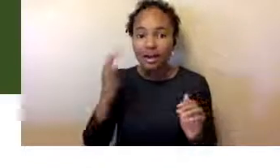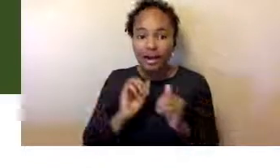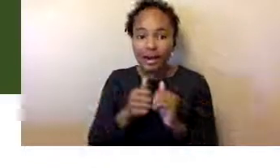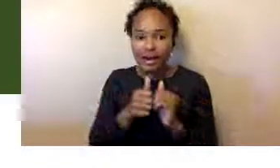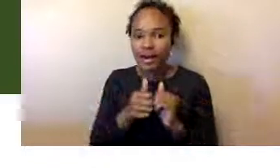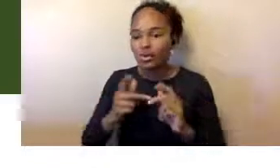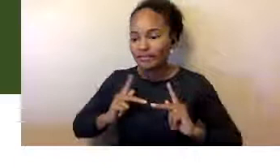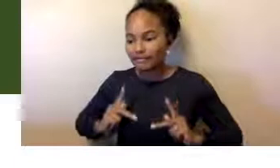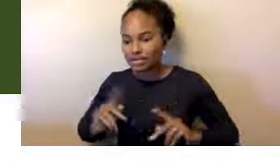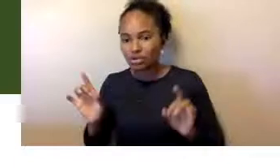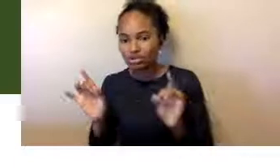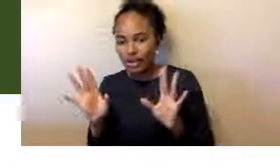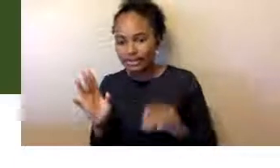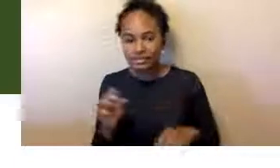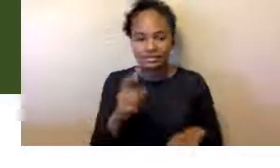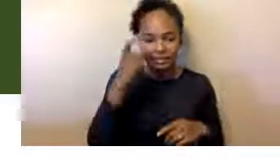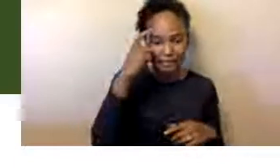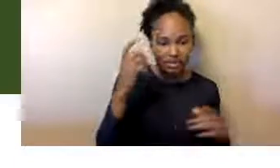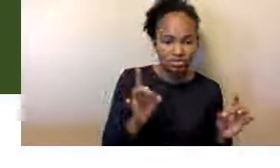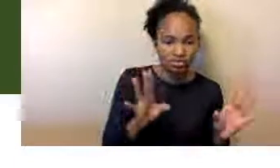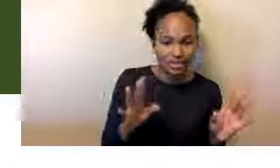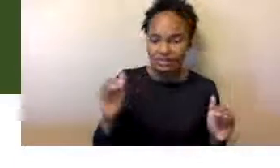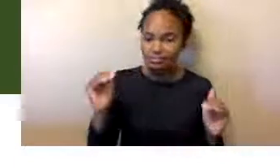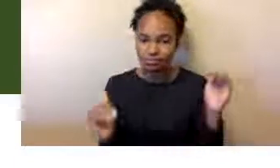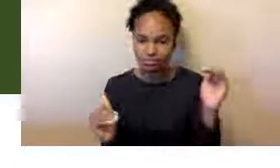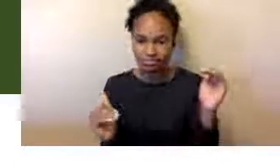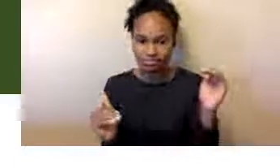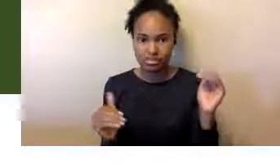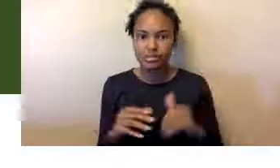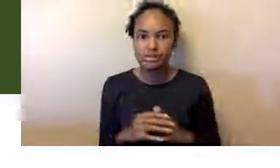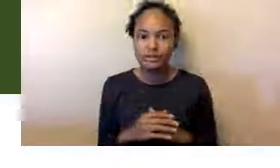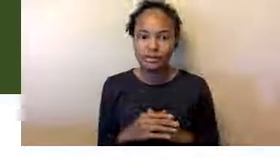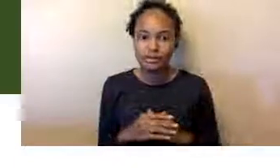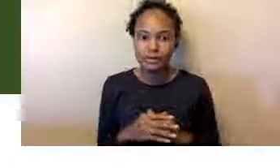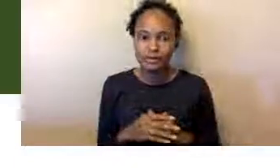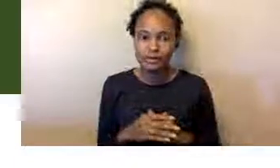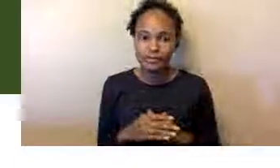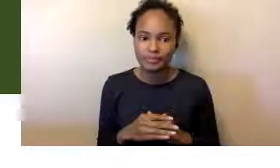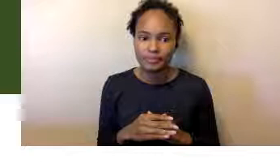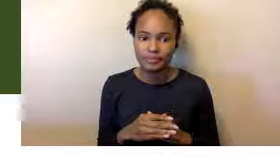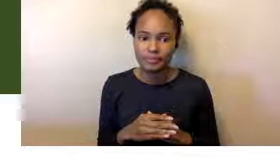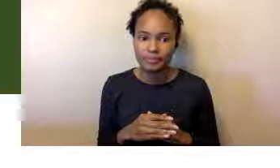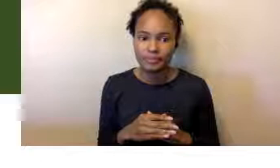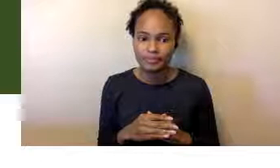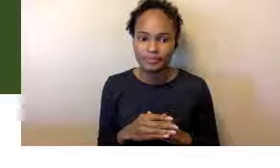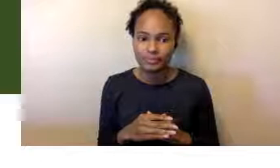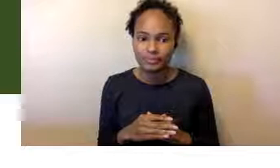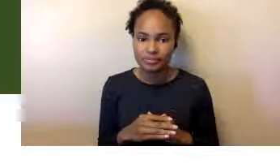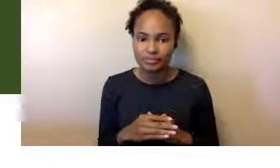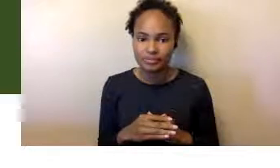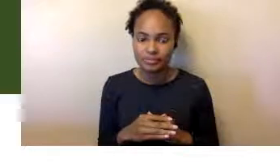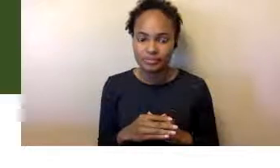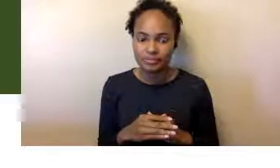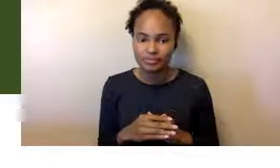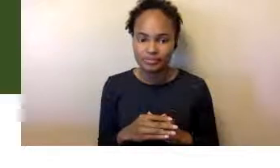crises. So again, that's an unequal benefit, and it's administering the system in a way that